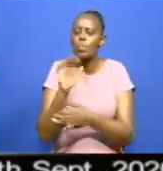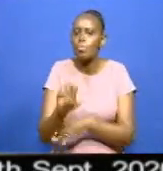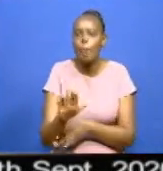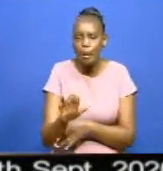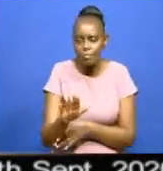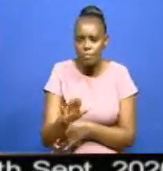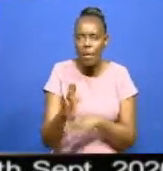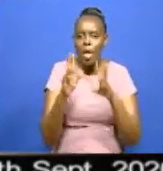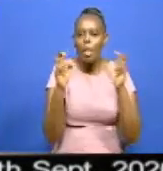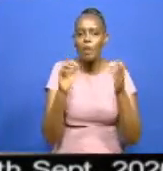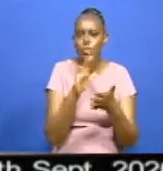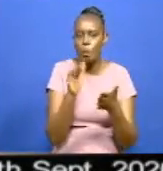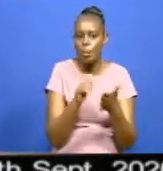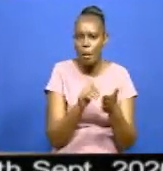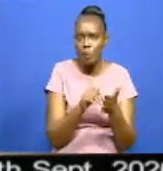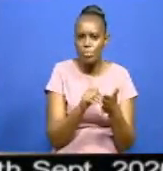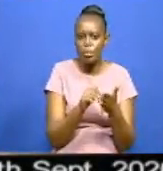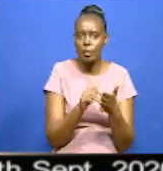issues of